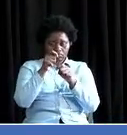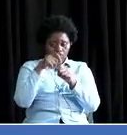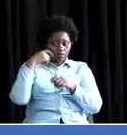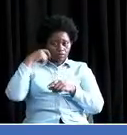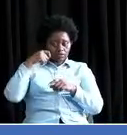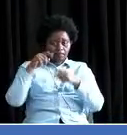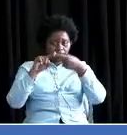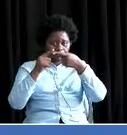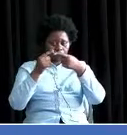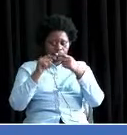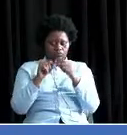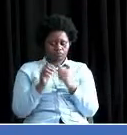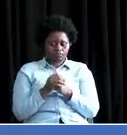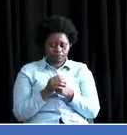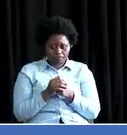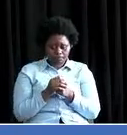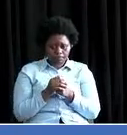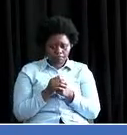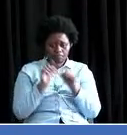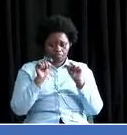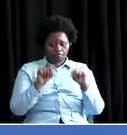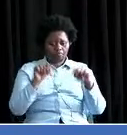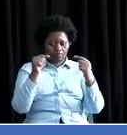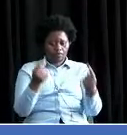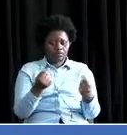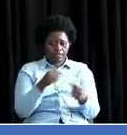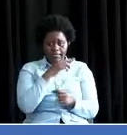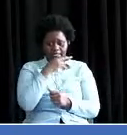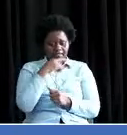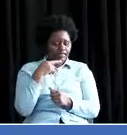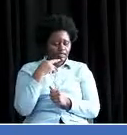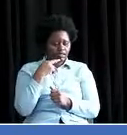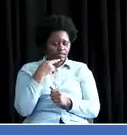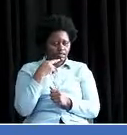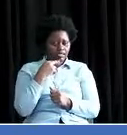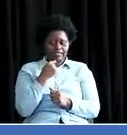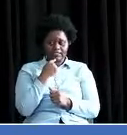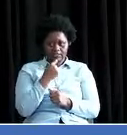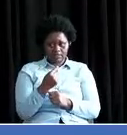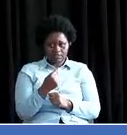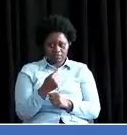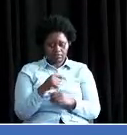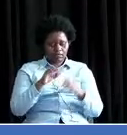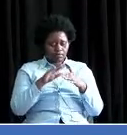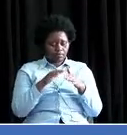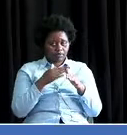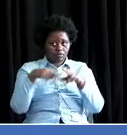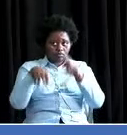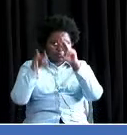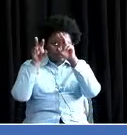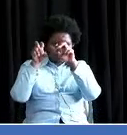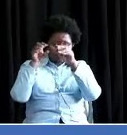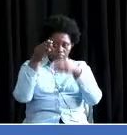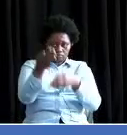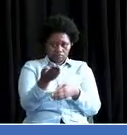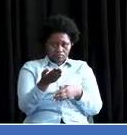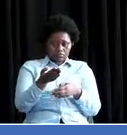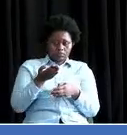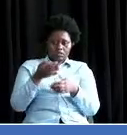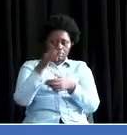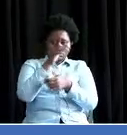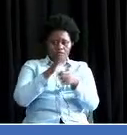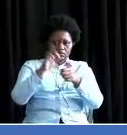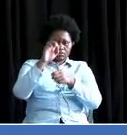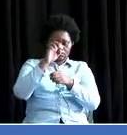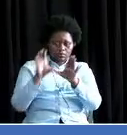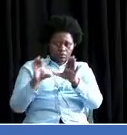first issue is this: we can't really say because the matter was tabled on executive